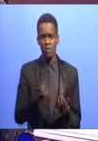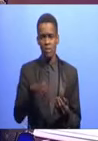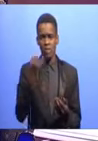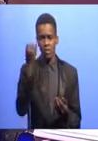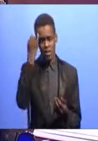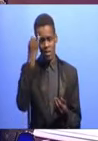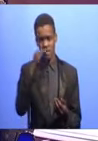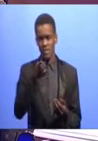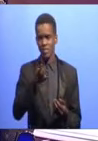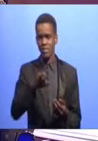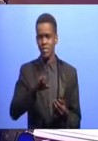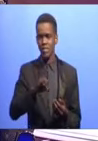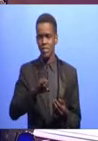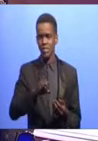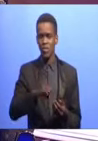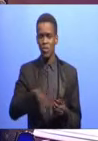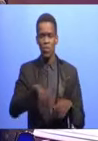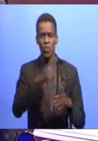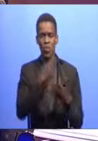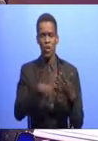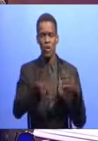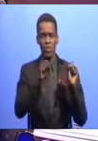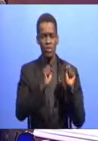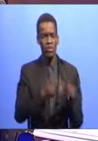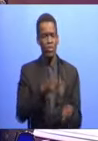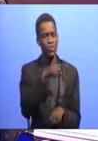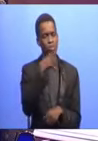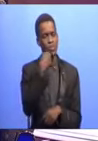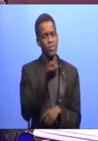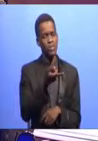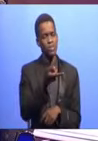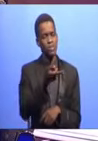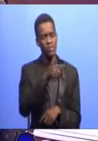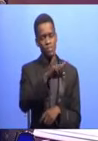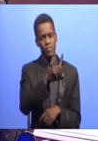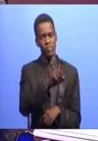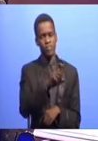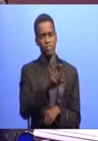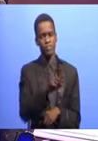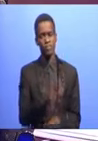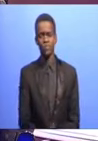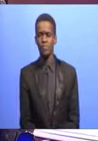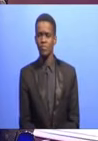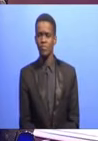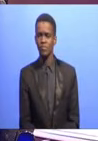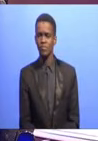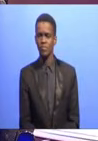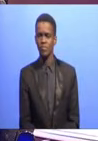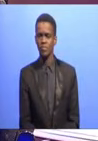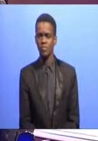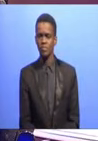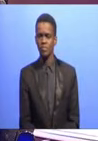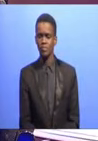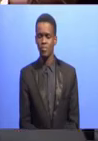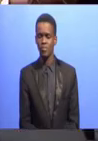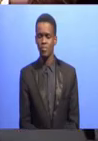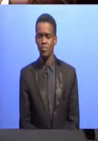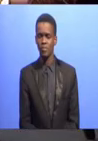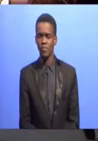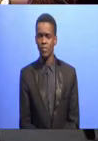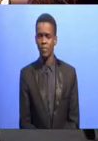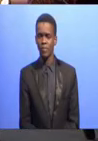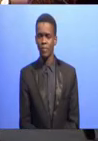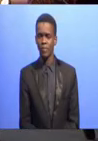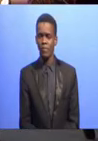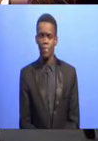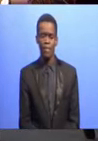seemong se go cushion-iwe yang our private sector o ne o ka motlaletsa ka megopolo efe. Always just to emphasize, as I say,